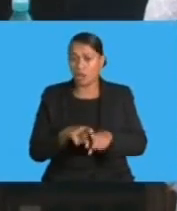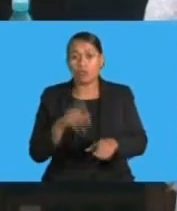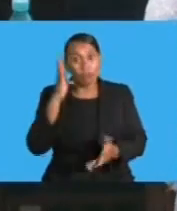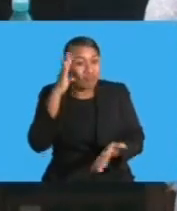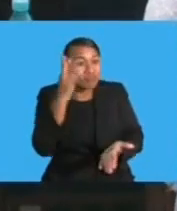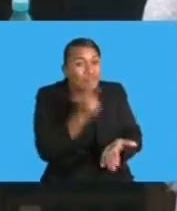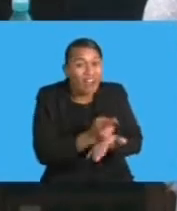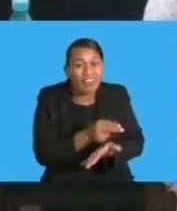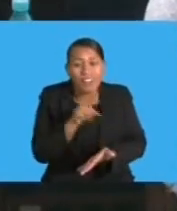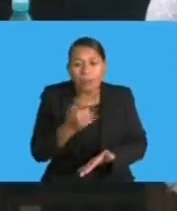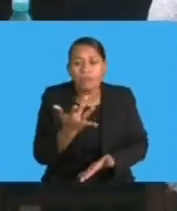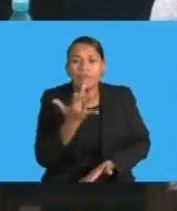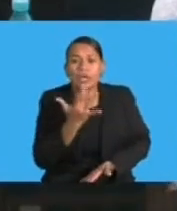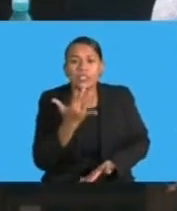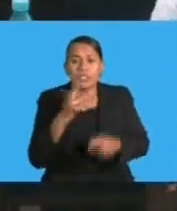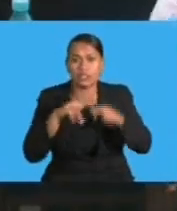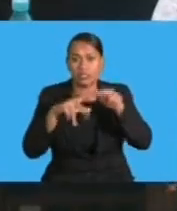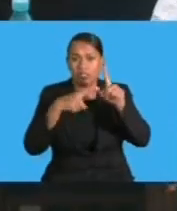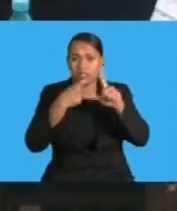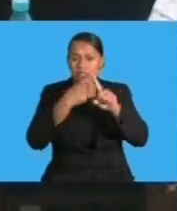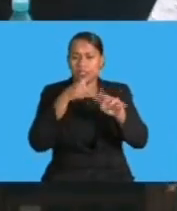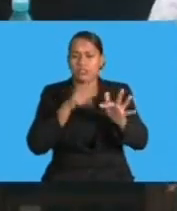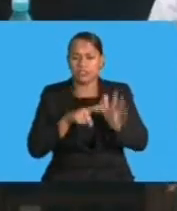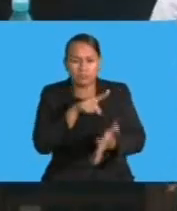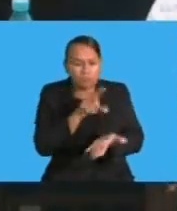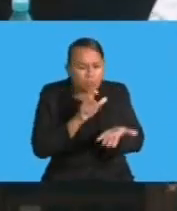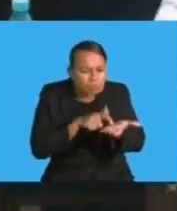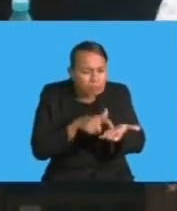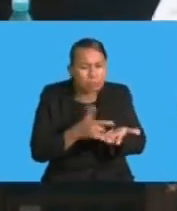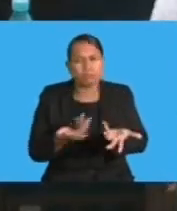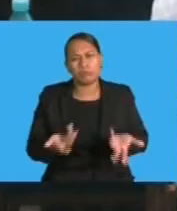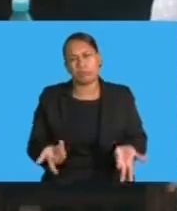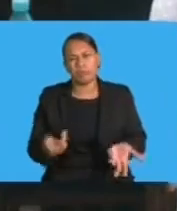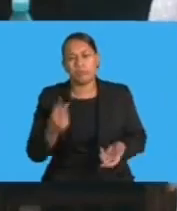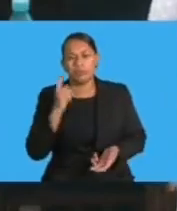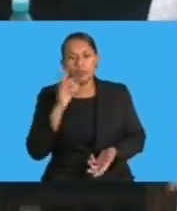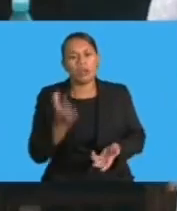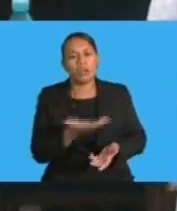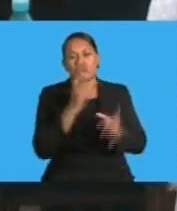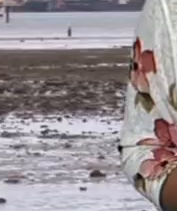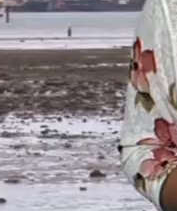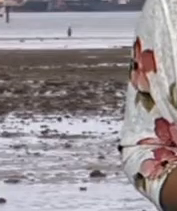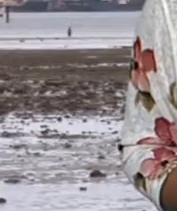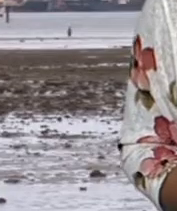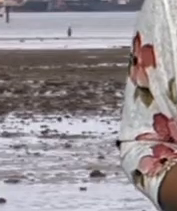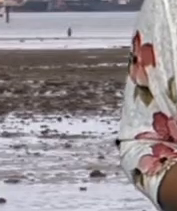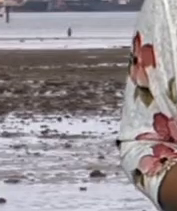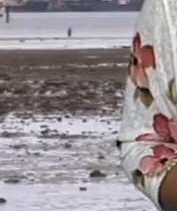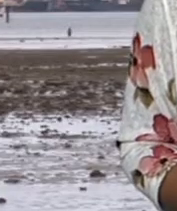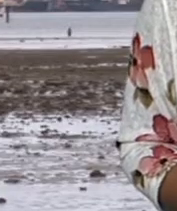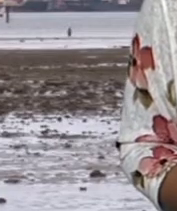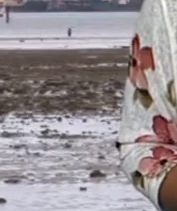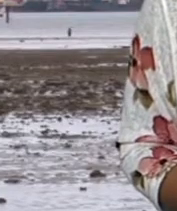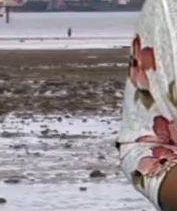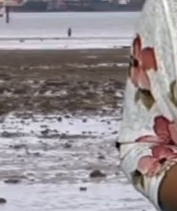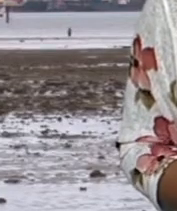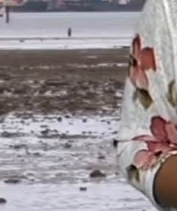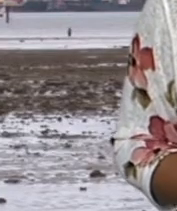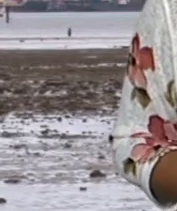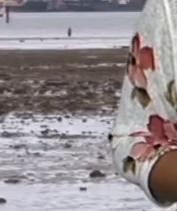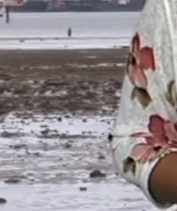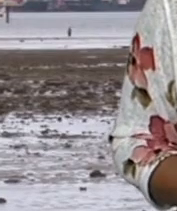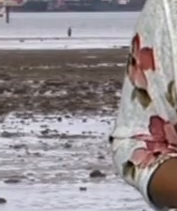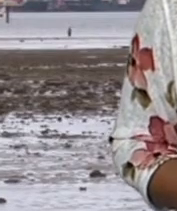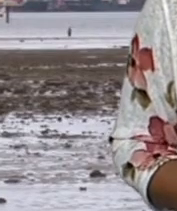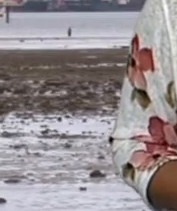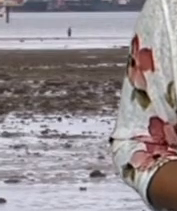team, they try and do the catch-up to ensure that consumers are protected. Pacific Fishing Company Limited